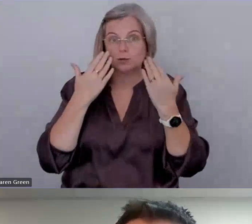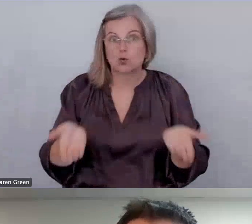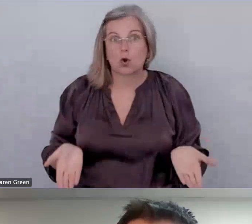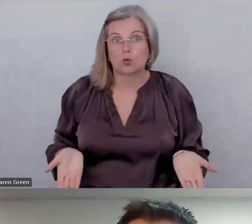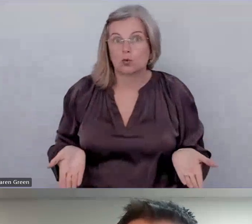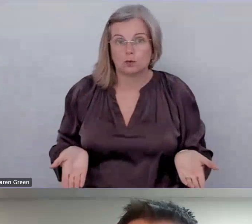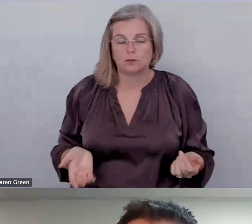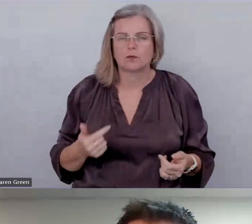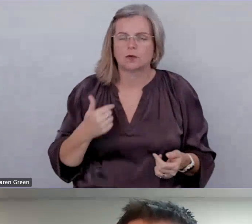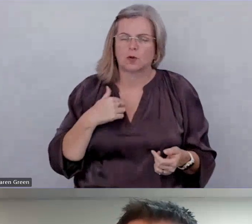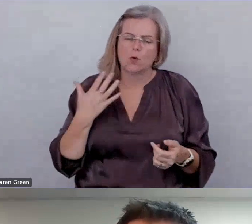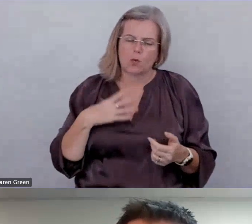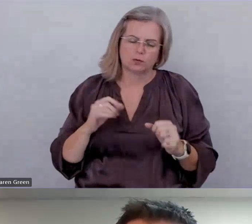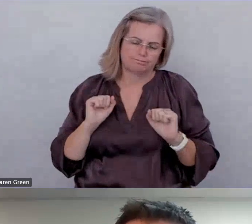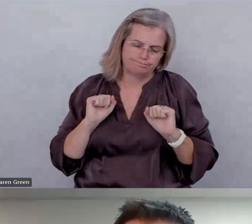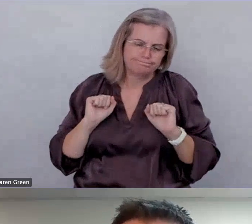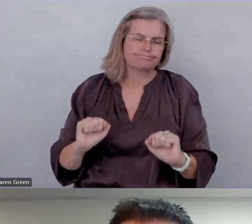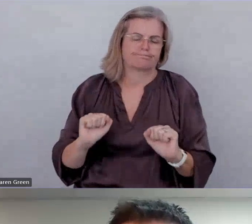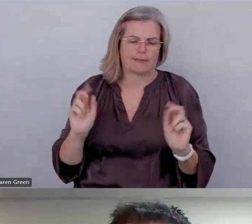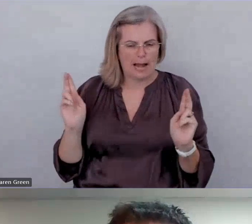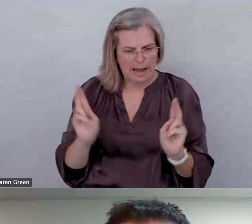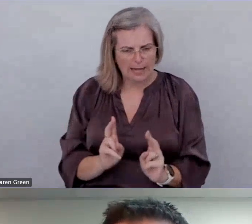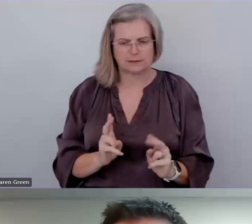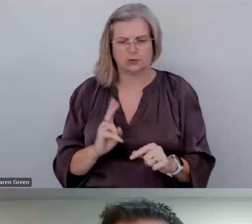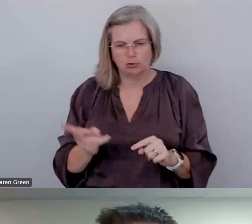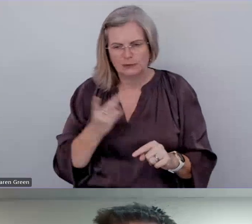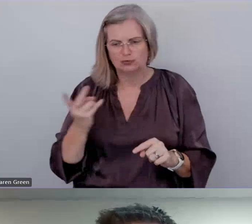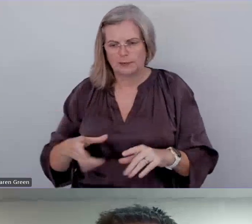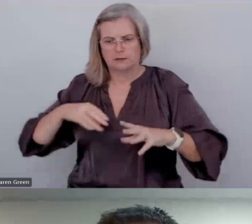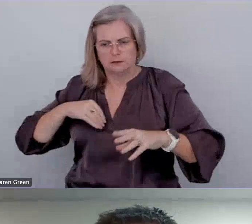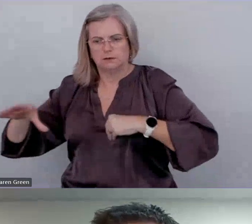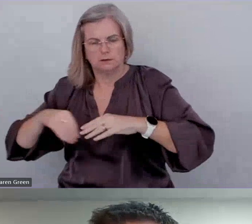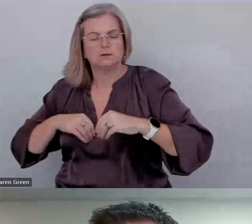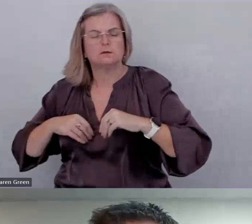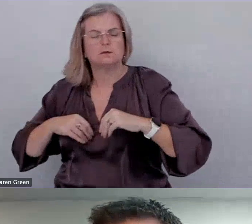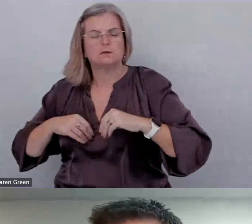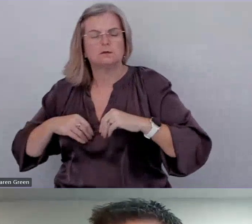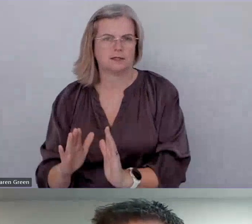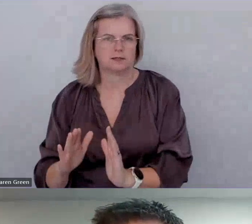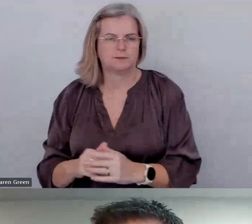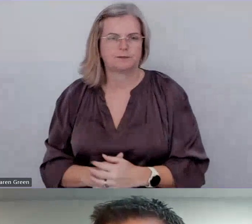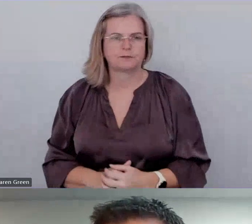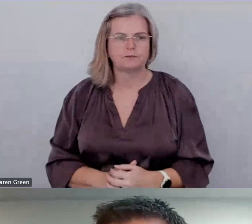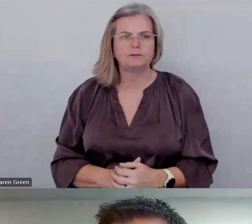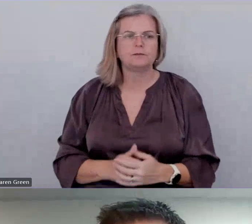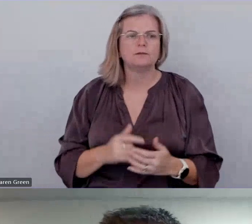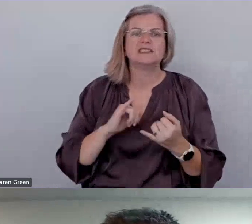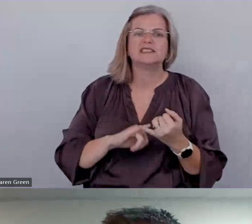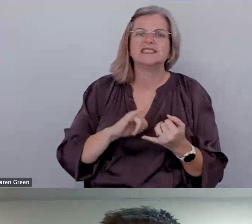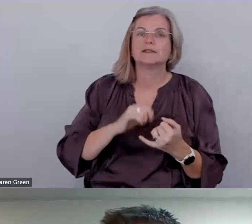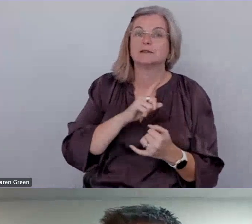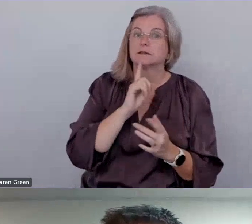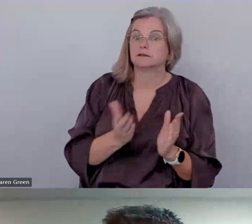repeatedly infected by cleaning up the air. Yeah, and could I just add to that, even if it is a small proportion of the population that are likely to get that